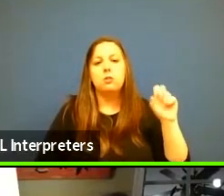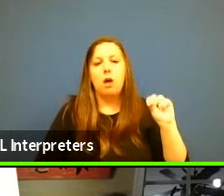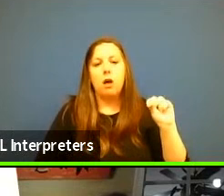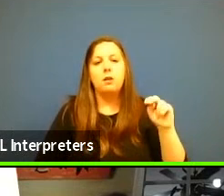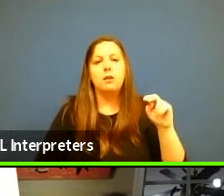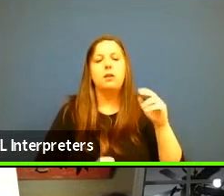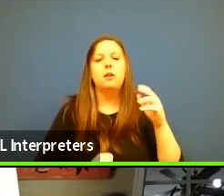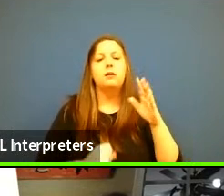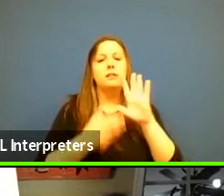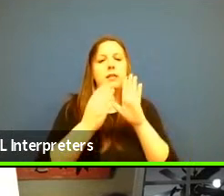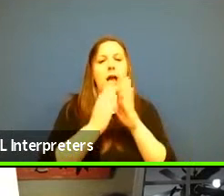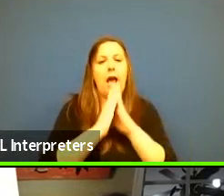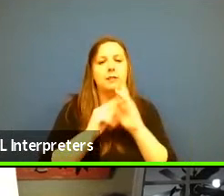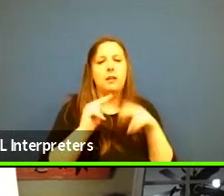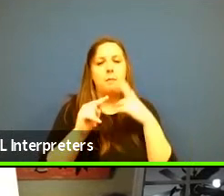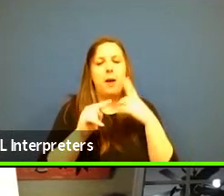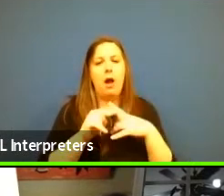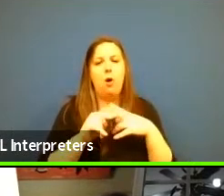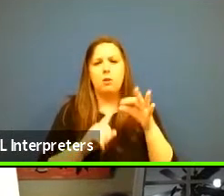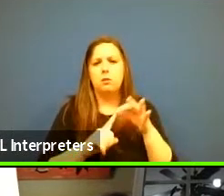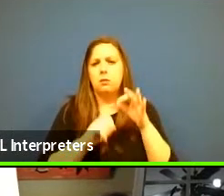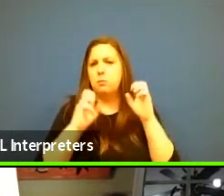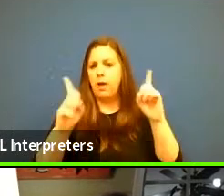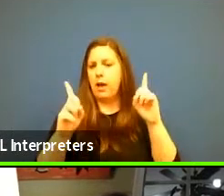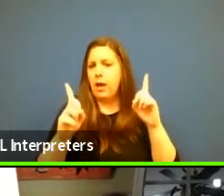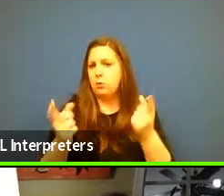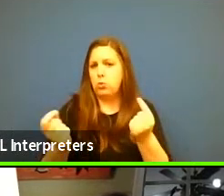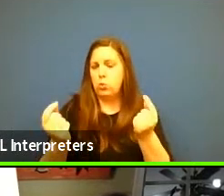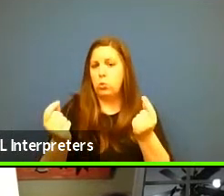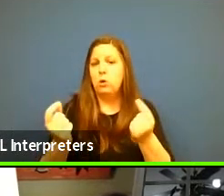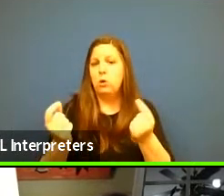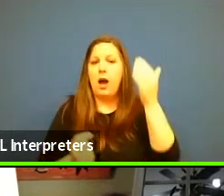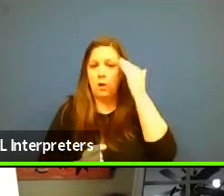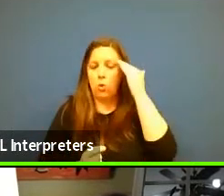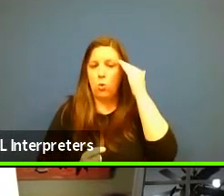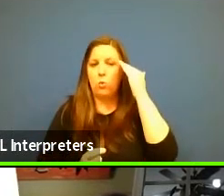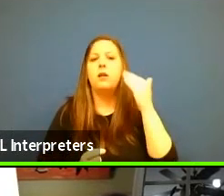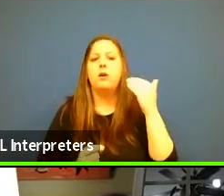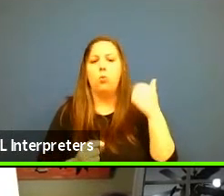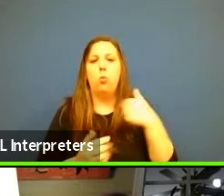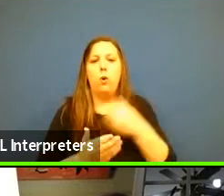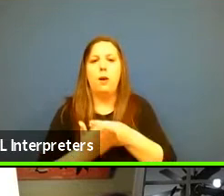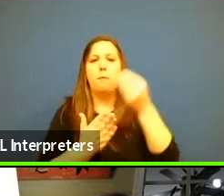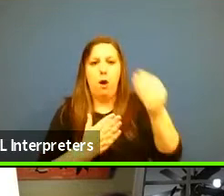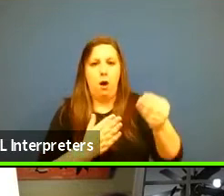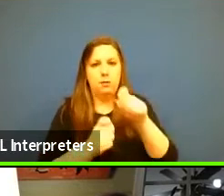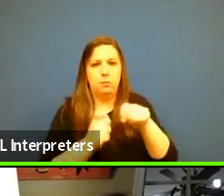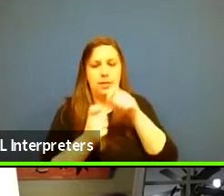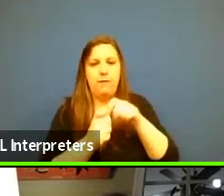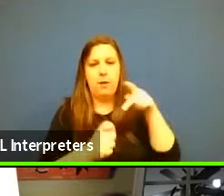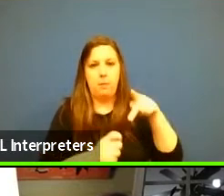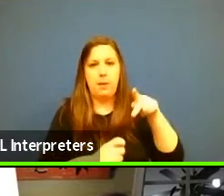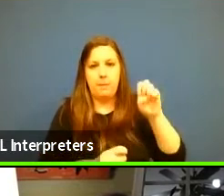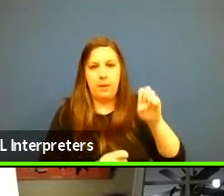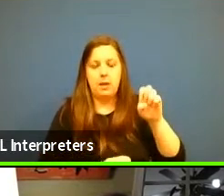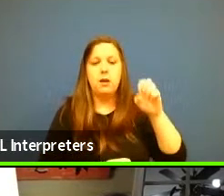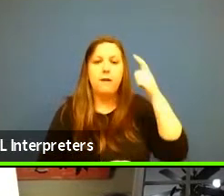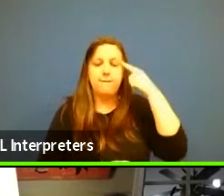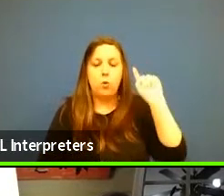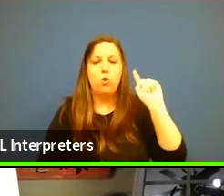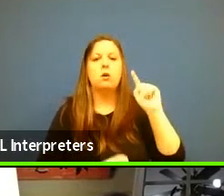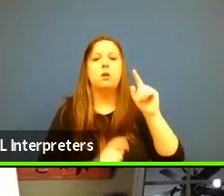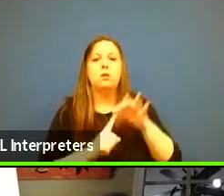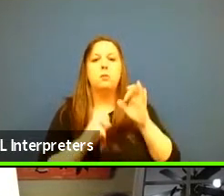different forms of PPE that have been purchased for them. And then right now, again, the intent for the dividers